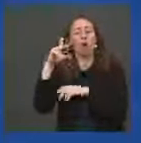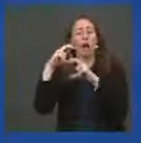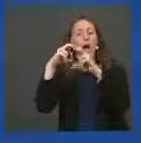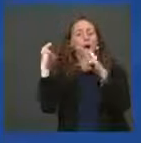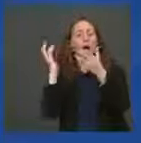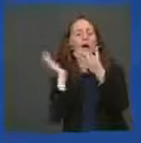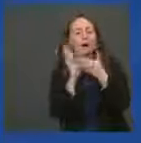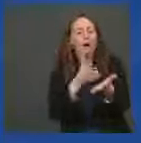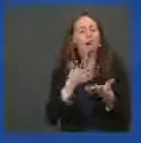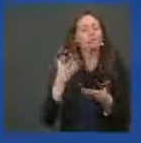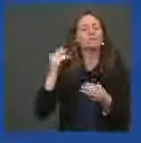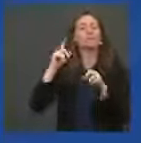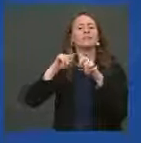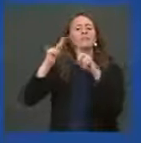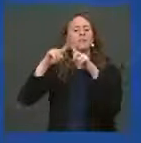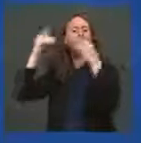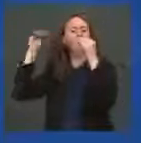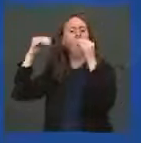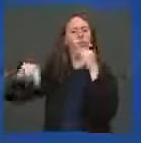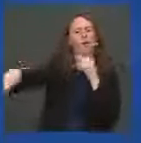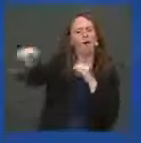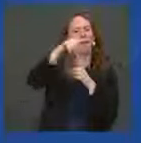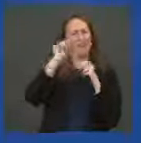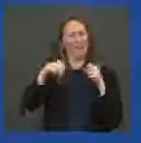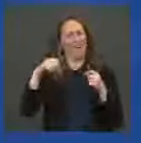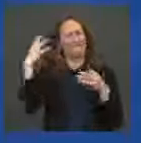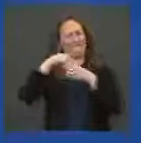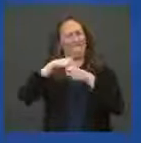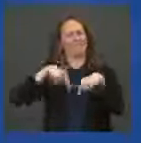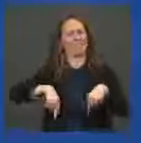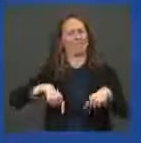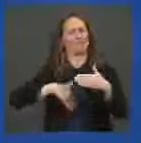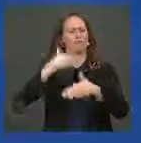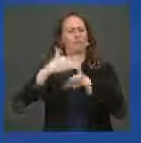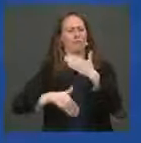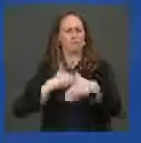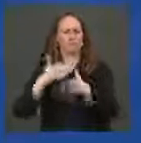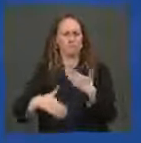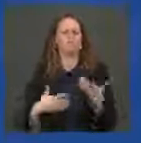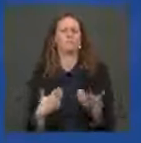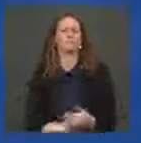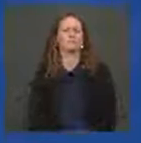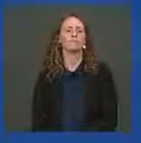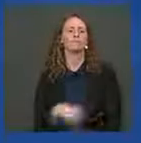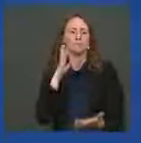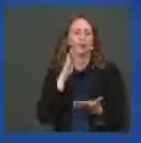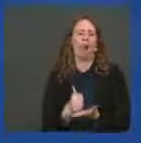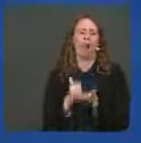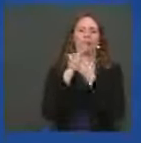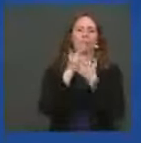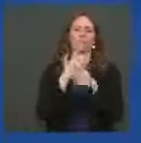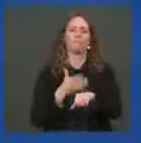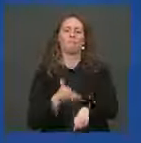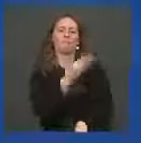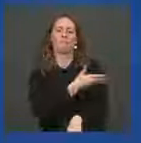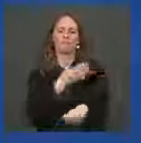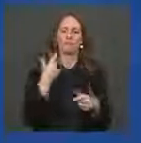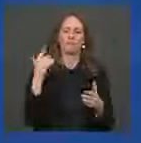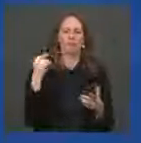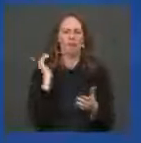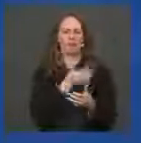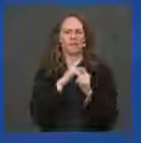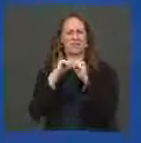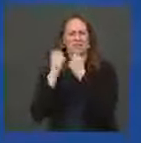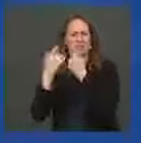as well. Strengthening our supply chain will continue to be my team's focus. If federal support is